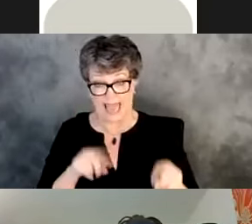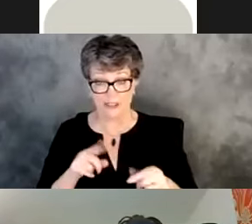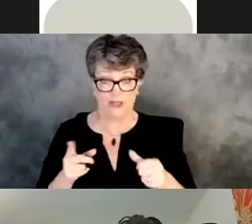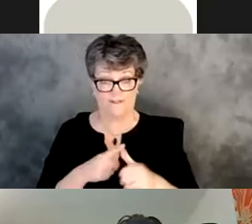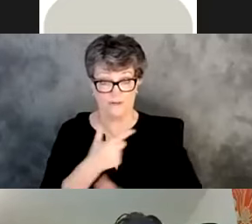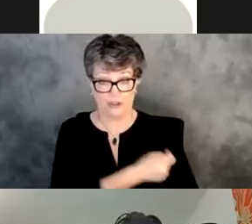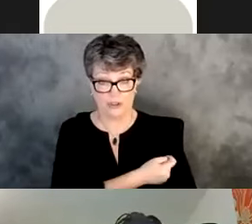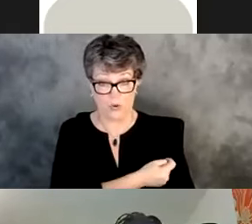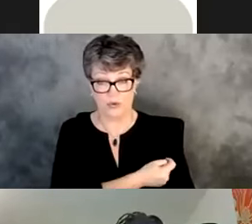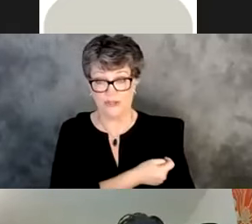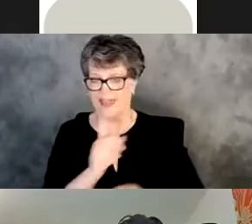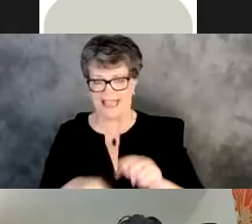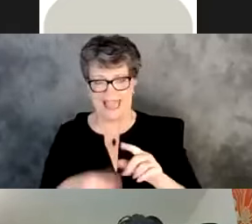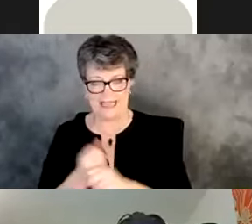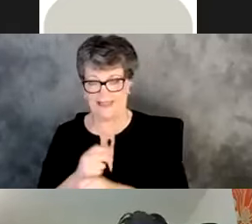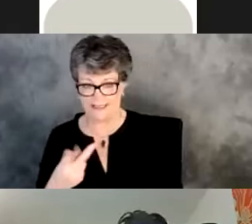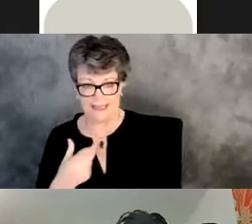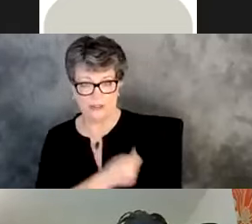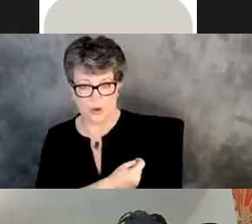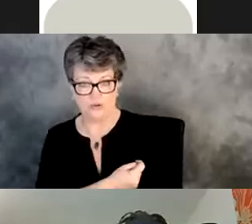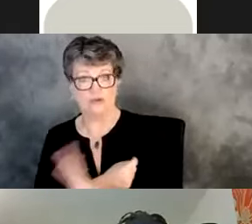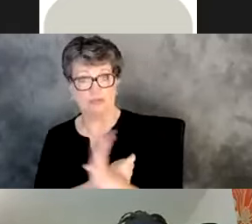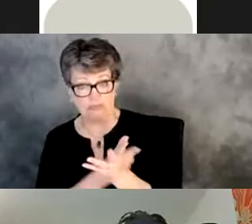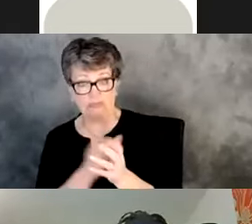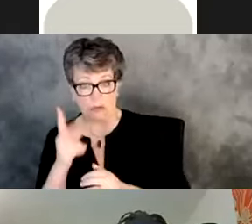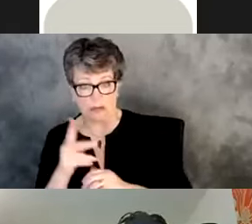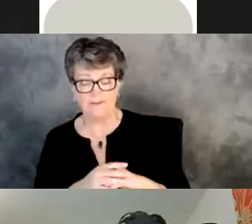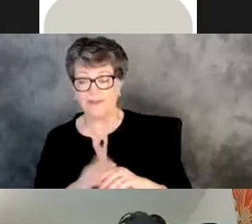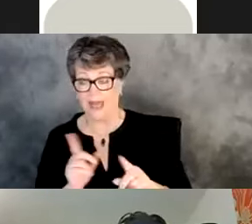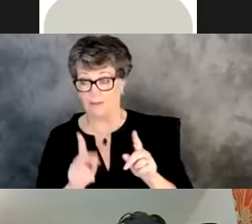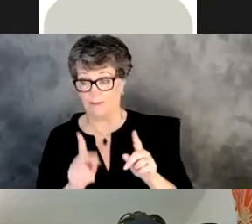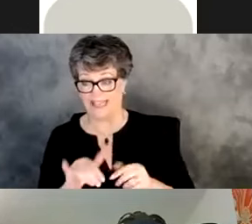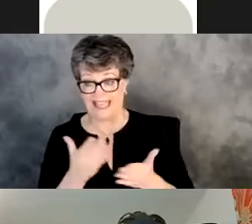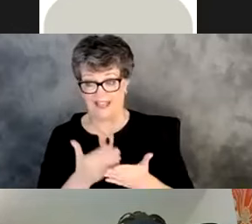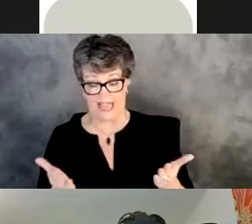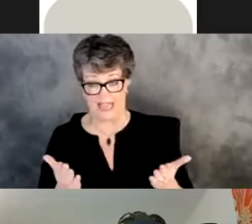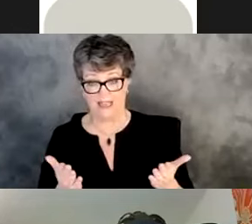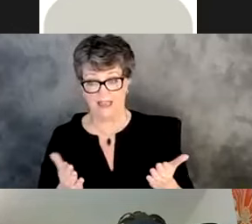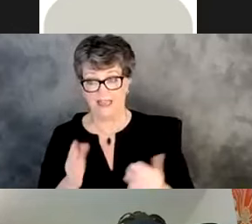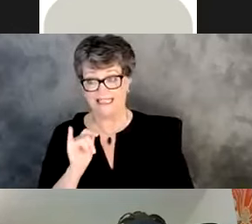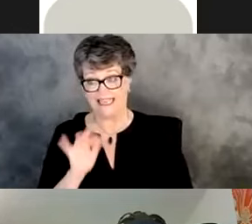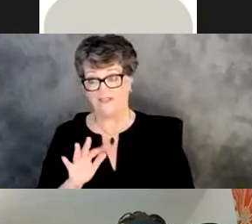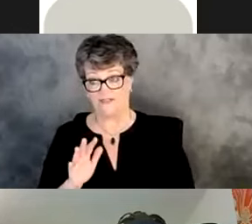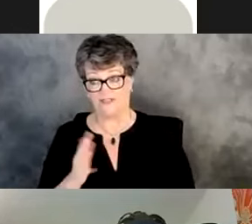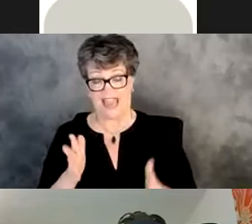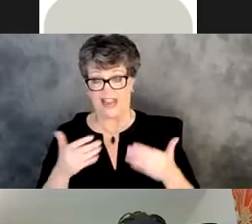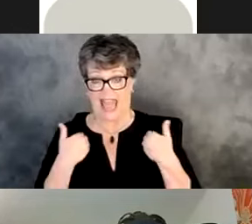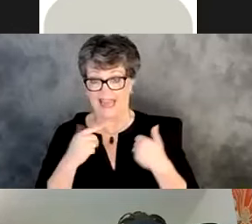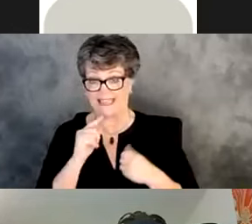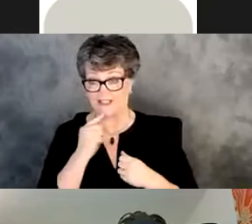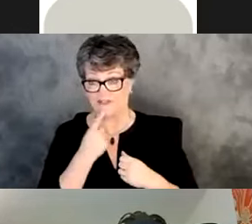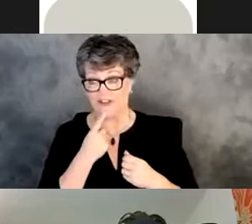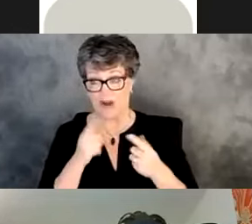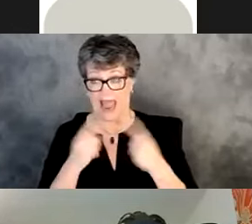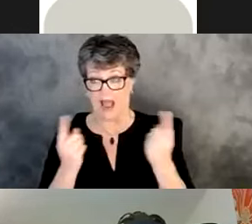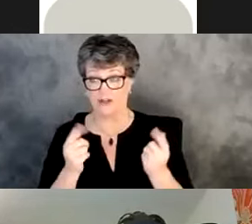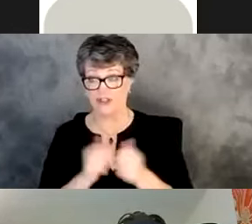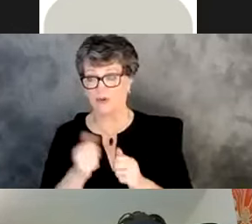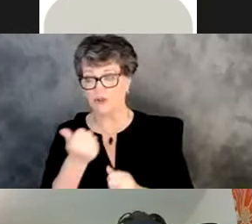dose, that they can't get the second dose. But the key thing would be that if they had a severe allergy to